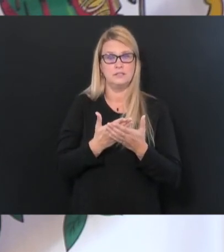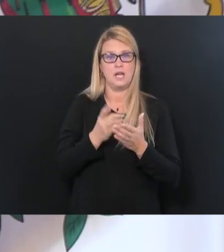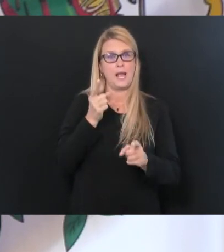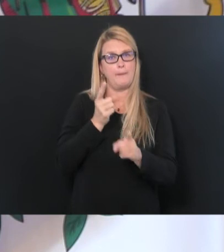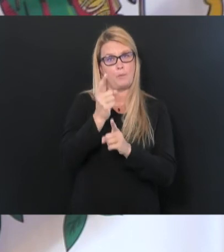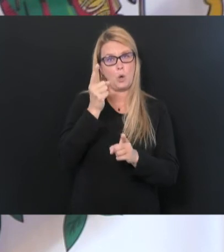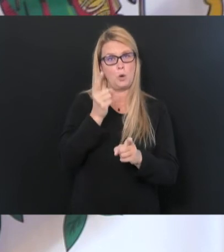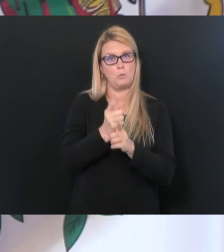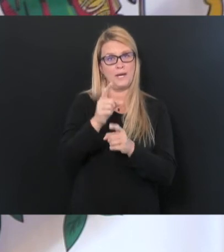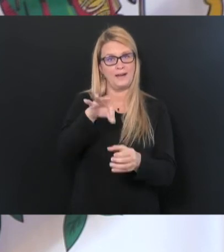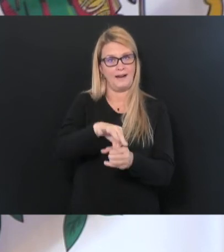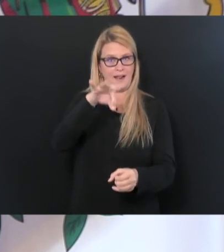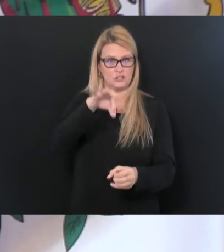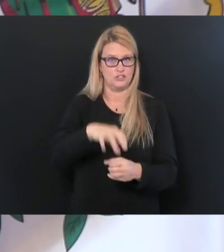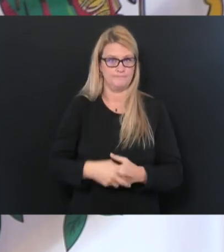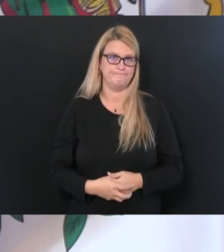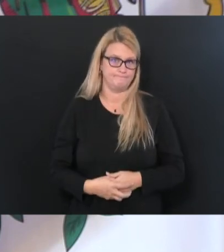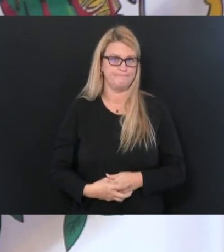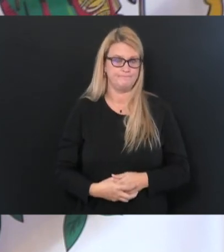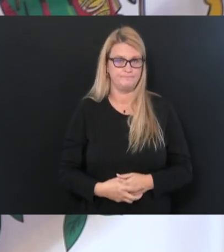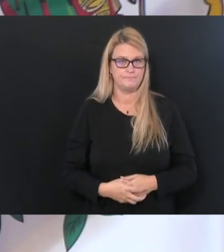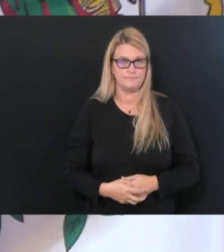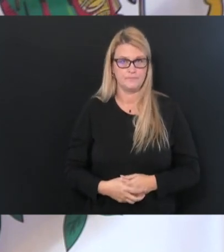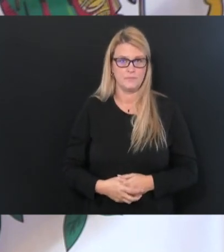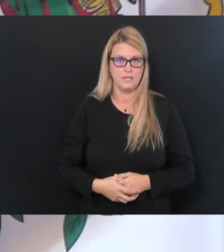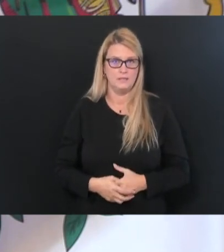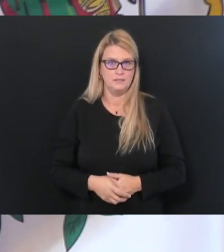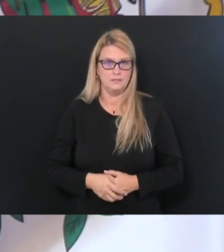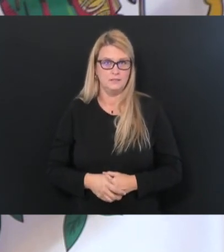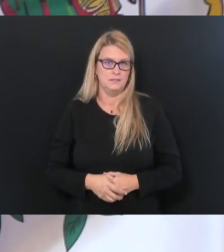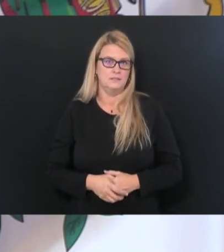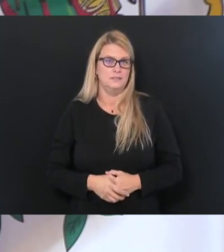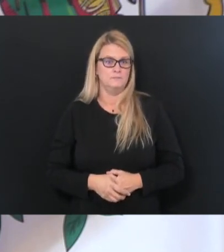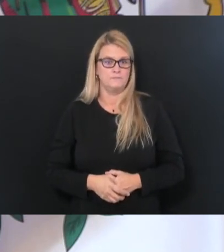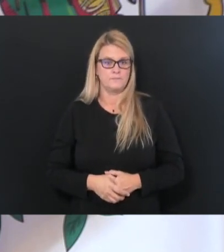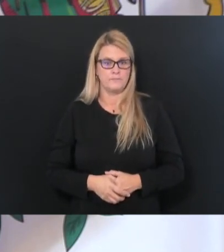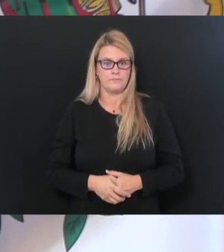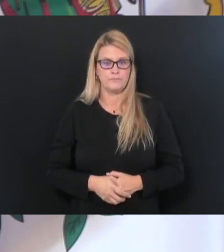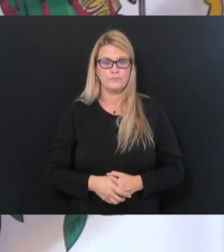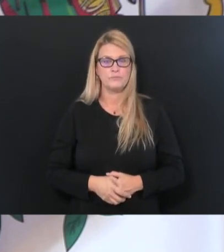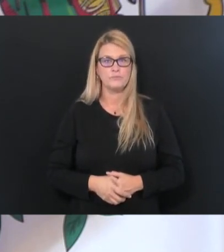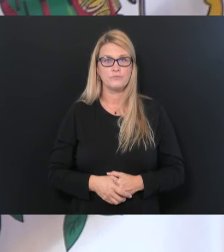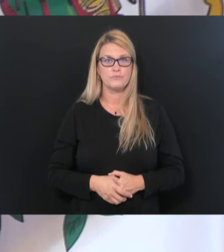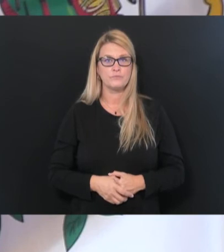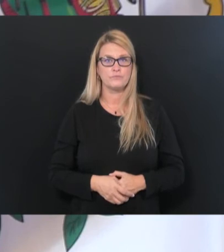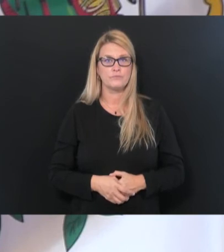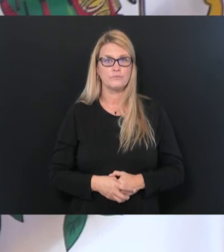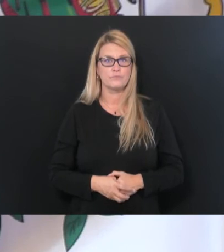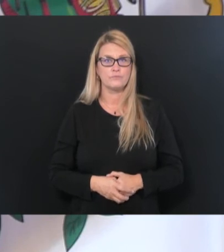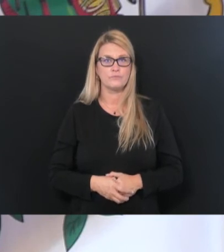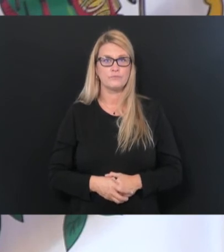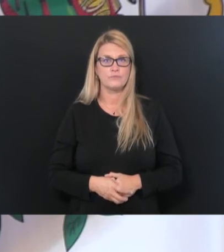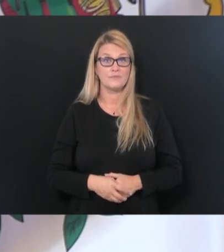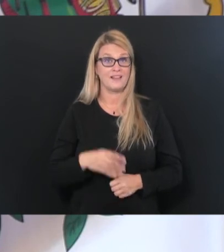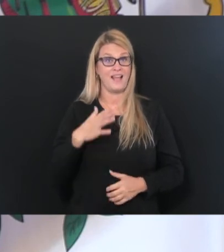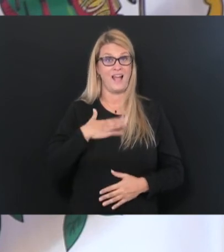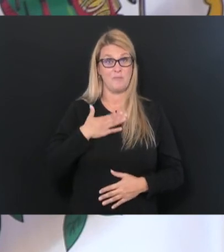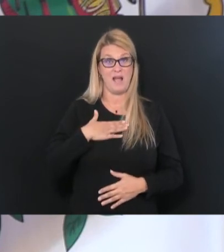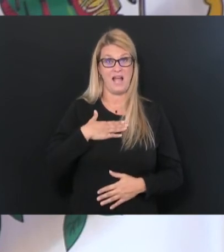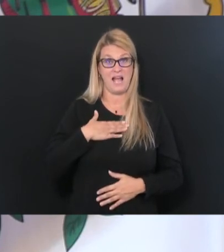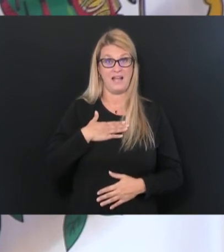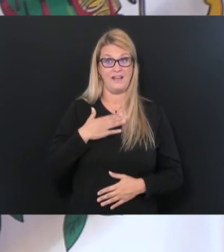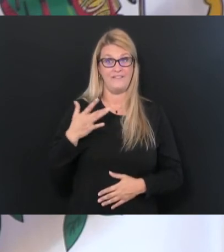appropriate election. But with all that being said, I do think that if you could be on